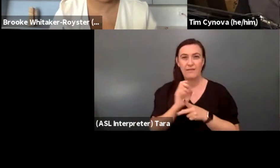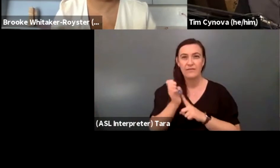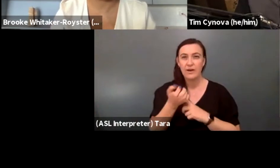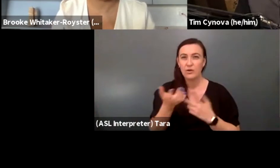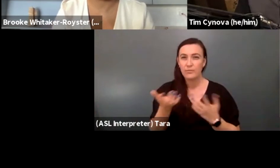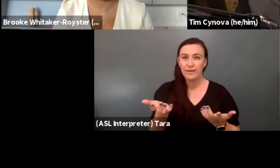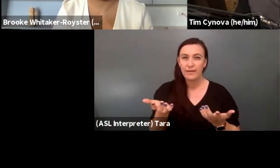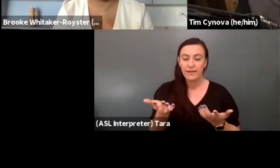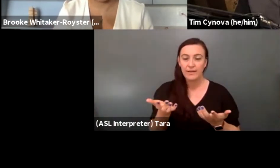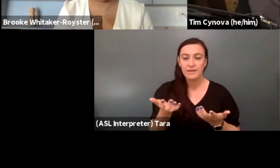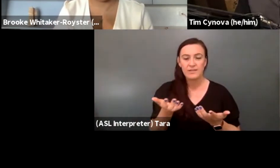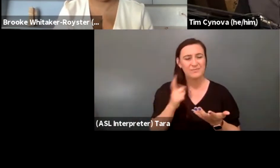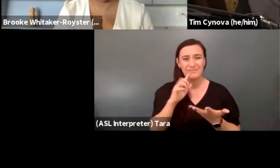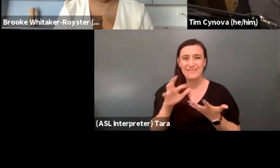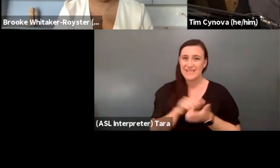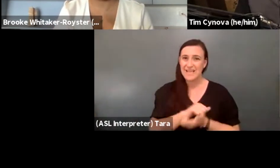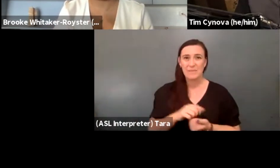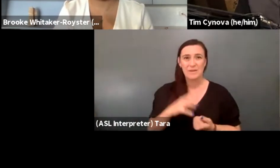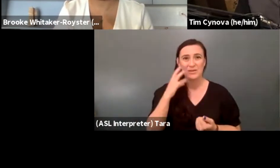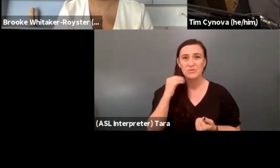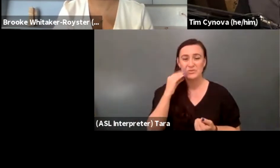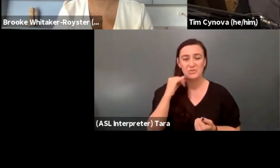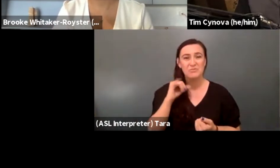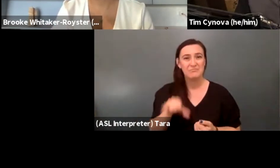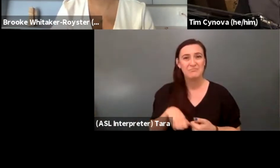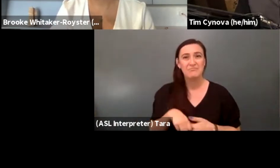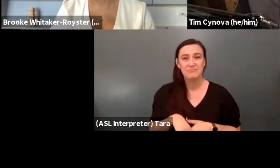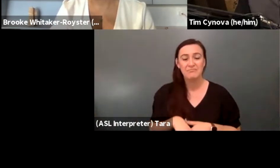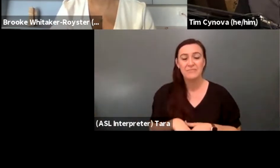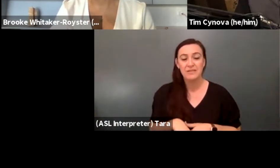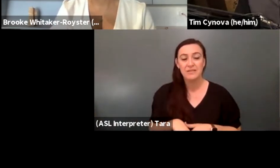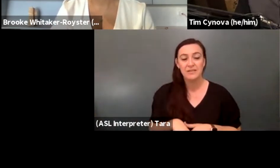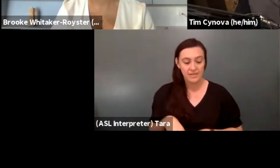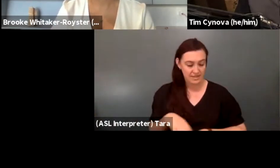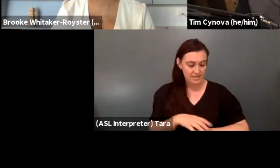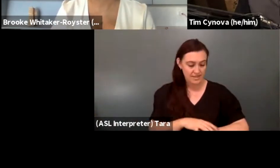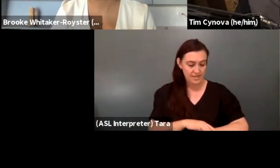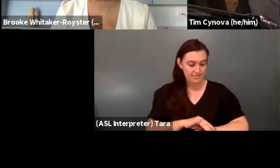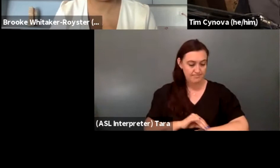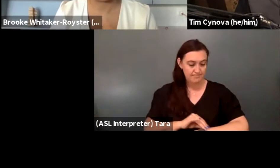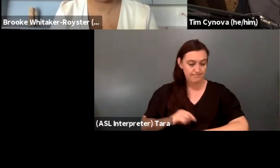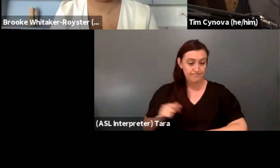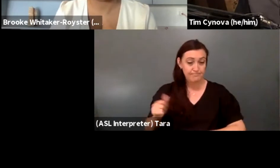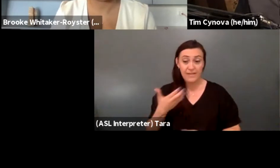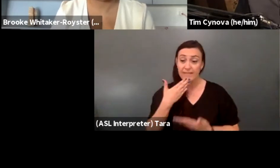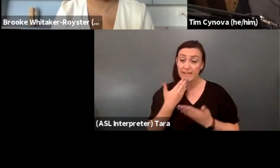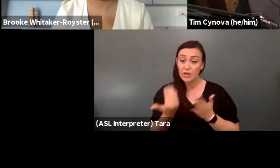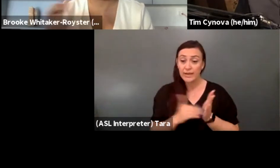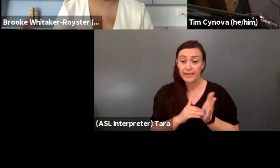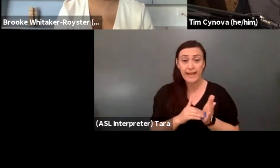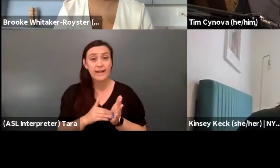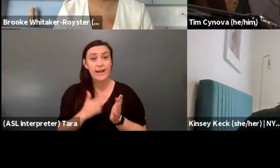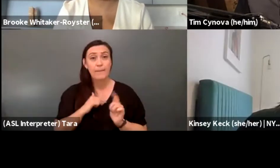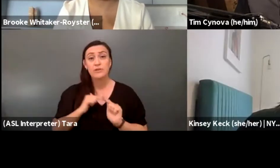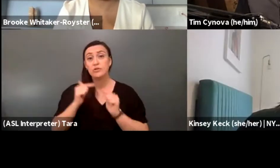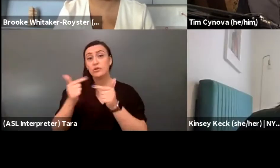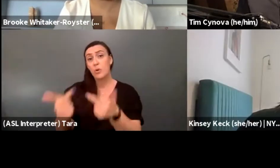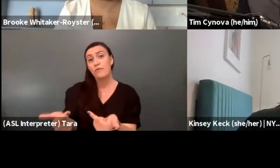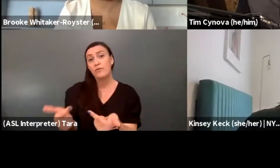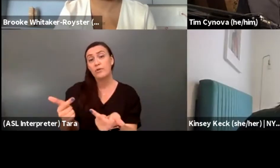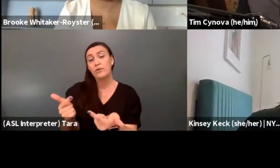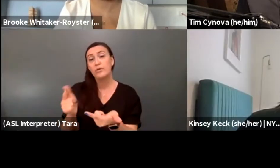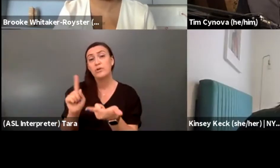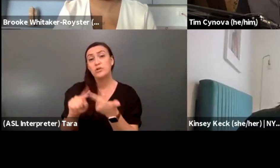and how damaging that can be, how harmful that can be. Thank you again. I'm going to turn it back over at this point